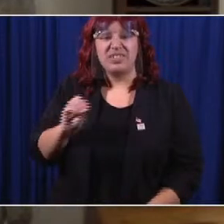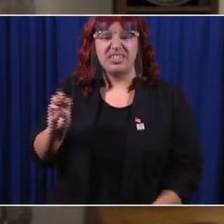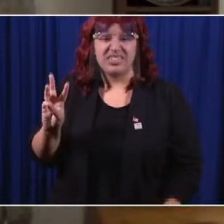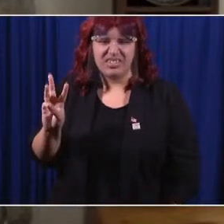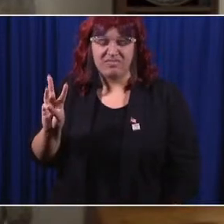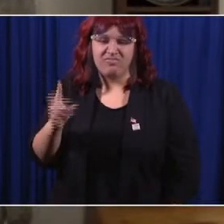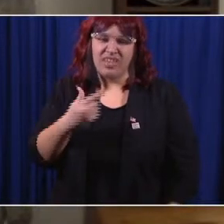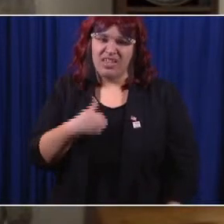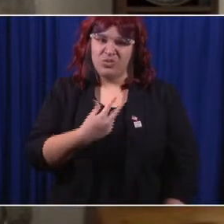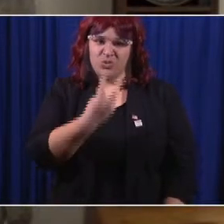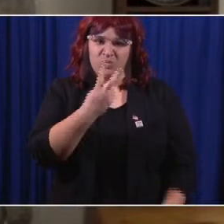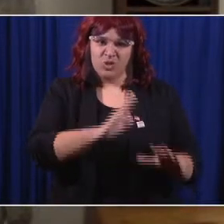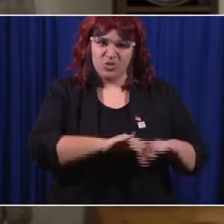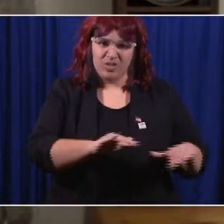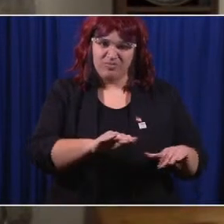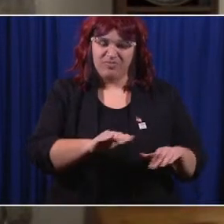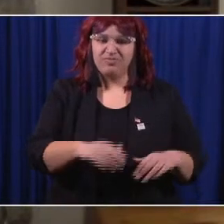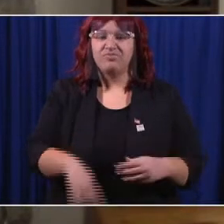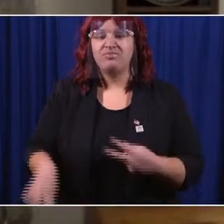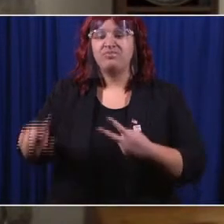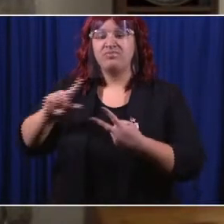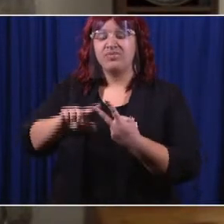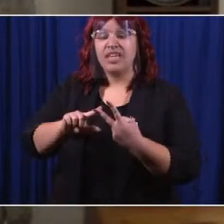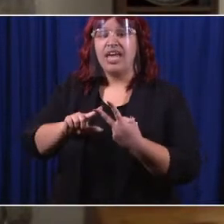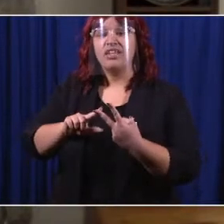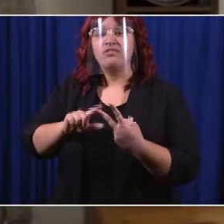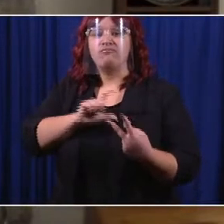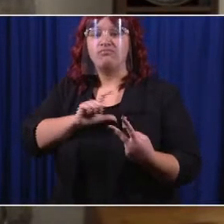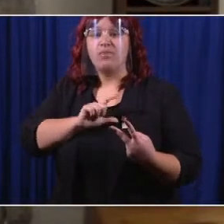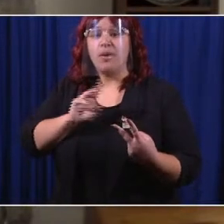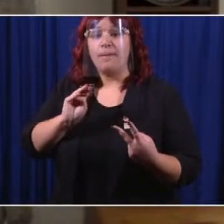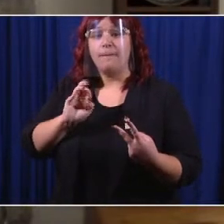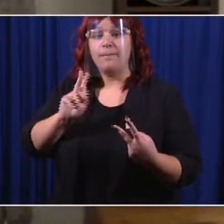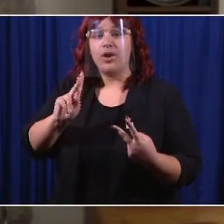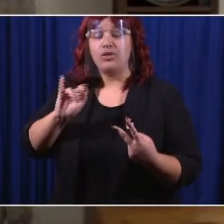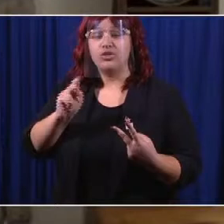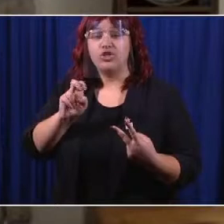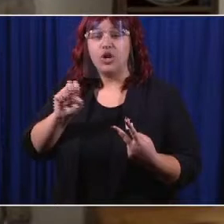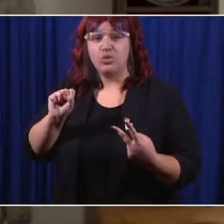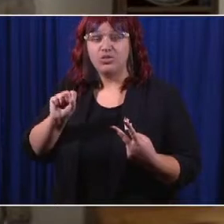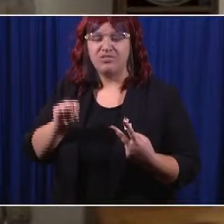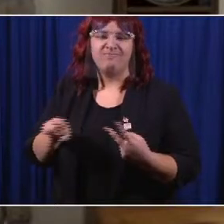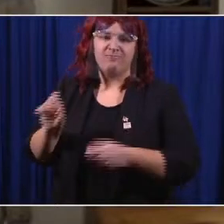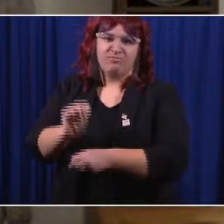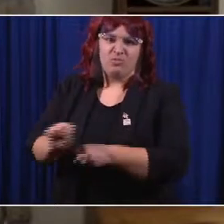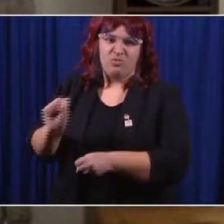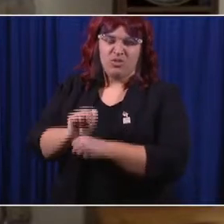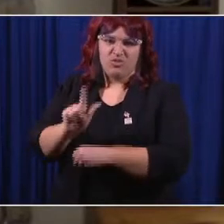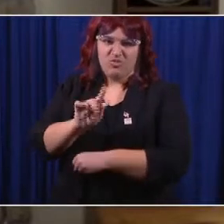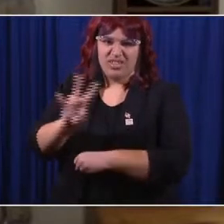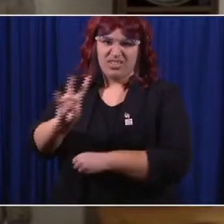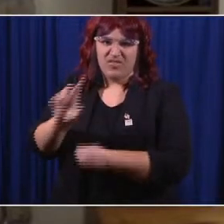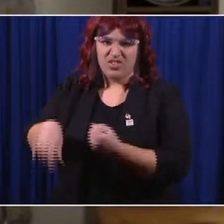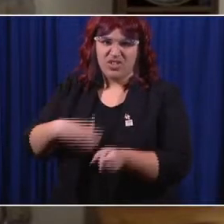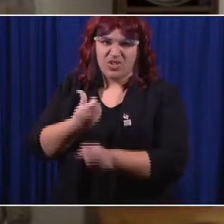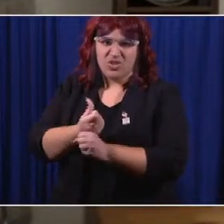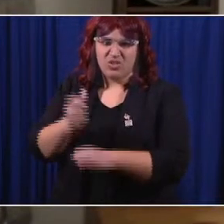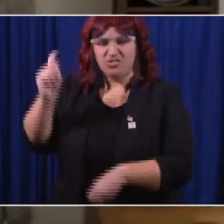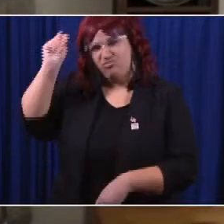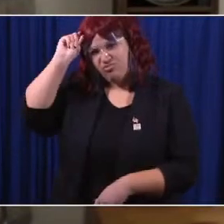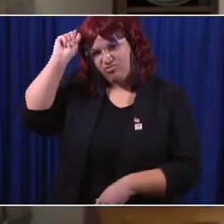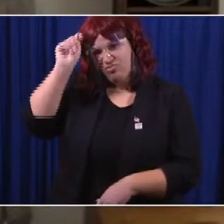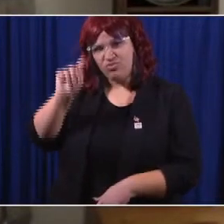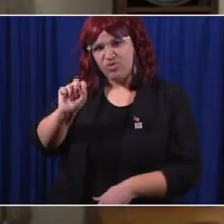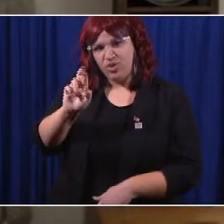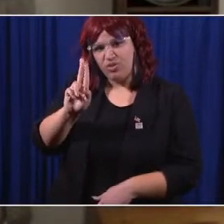morning, we were notified of the death of Correctional Officer Mark Jones, a 27-year staff member at Trumbull Correctional